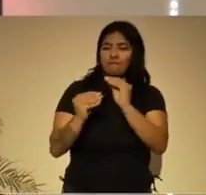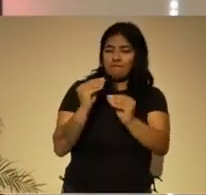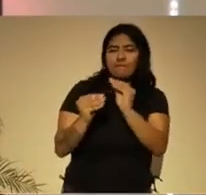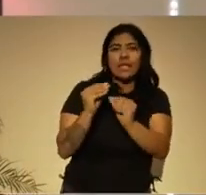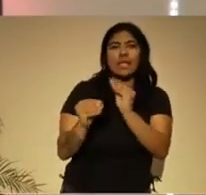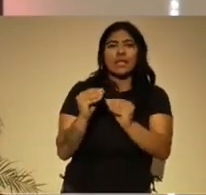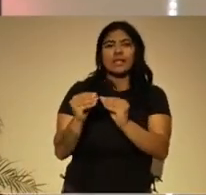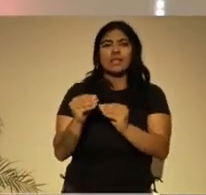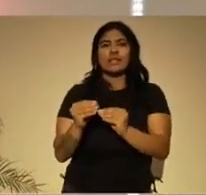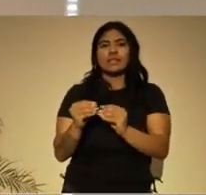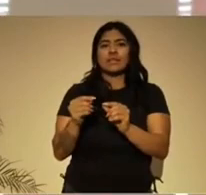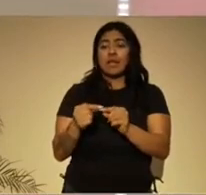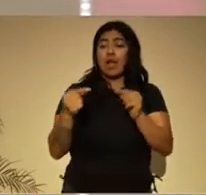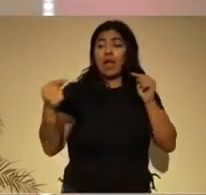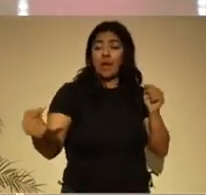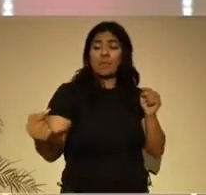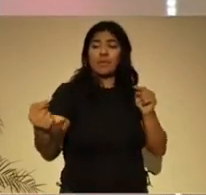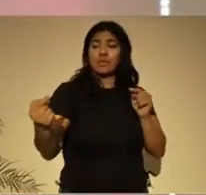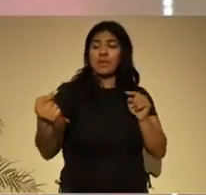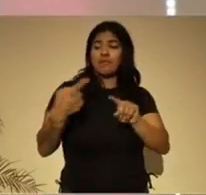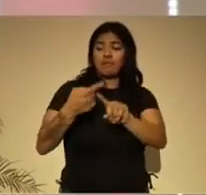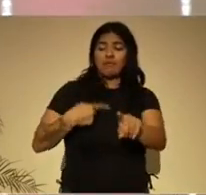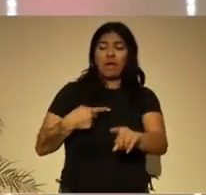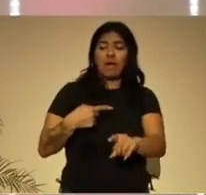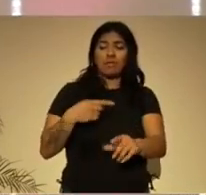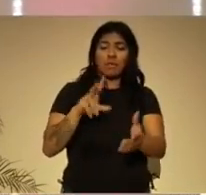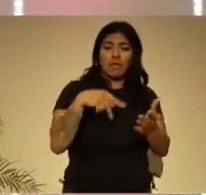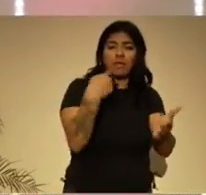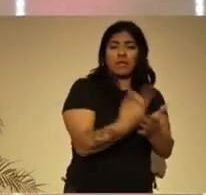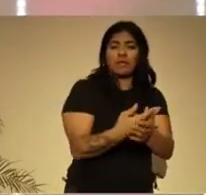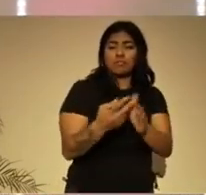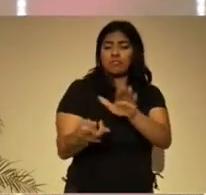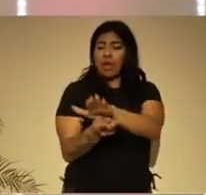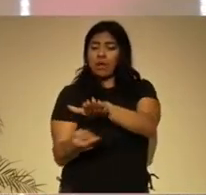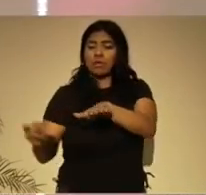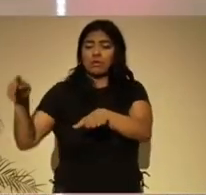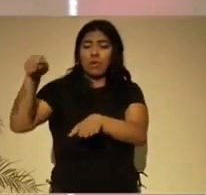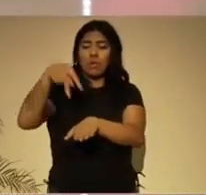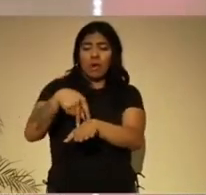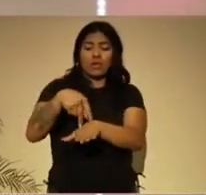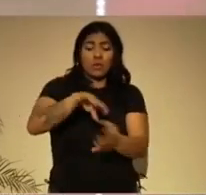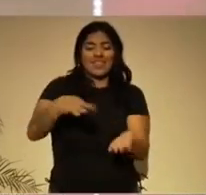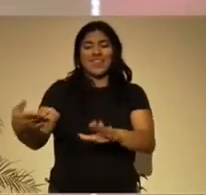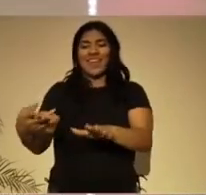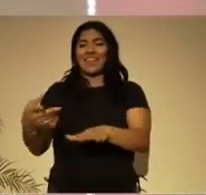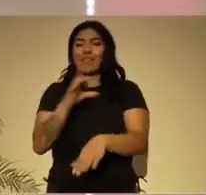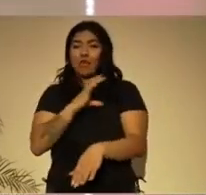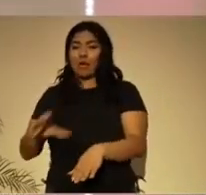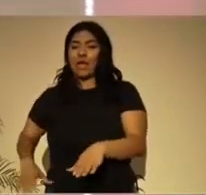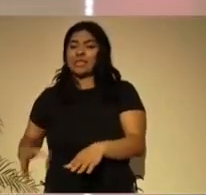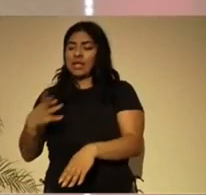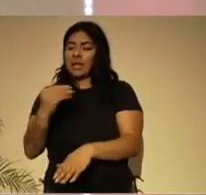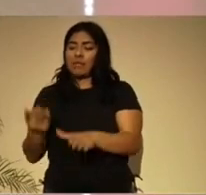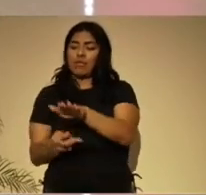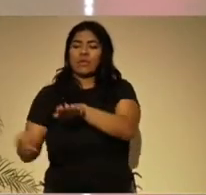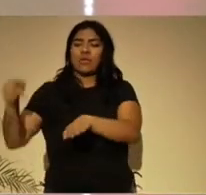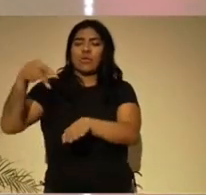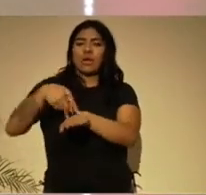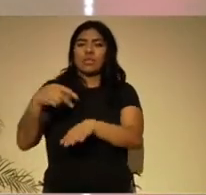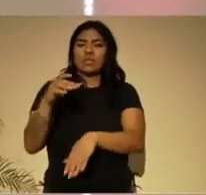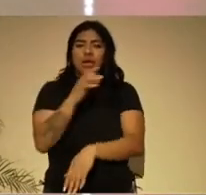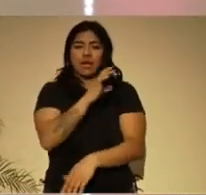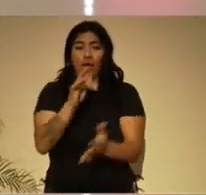The counterpart of the fall is the resurrection, or the death and resurrection of Jesus Christ.